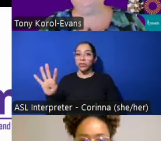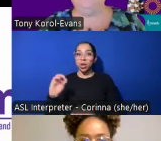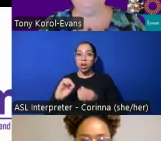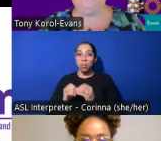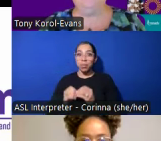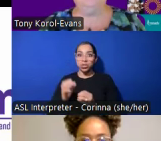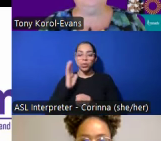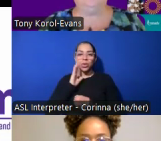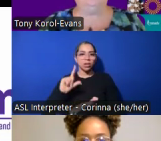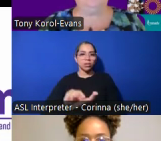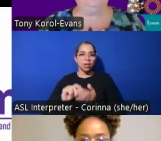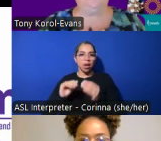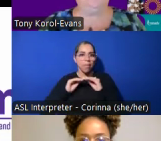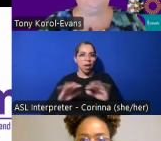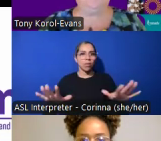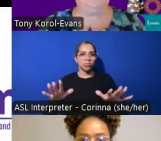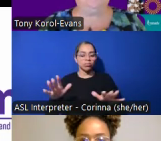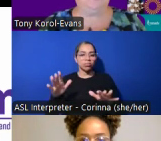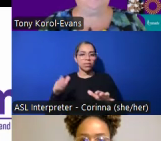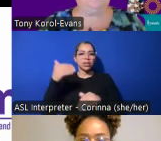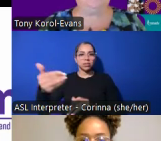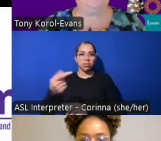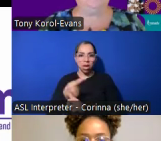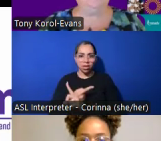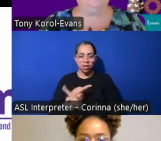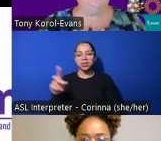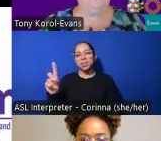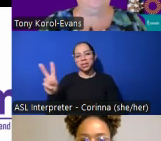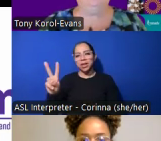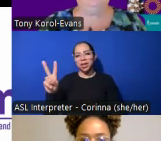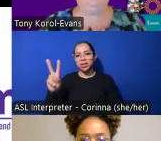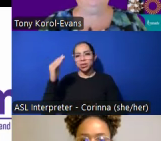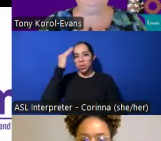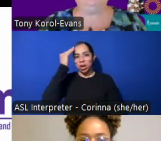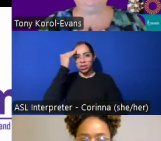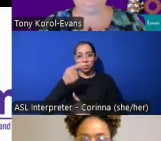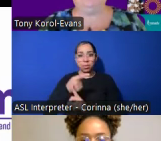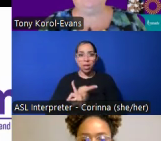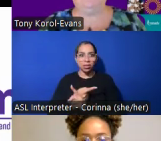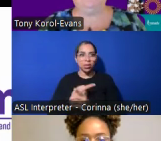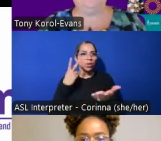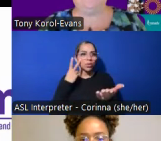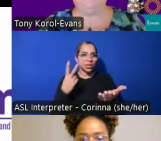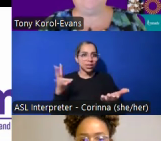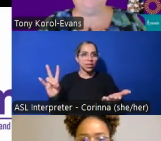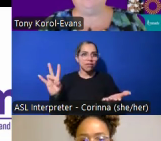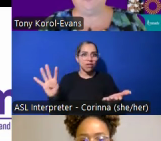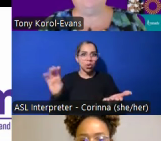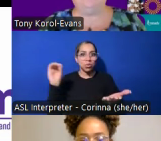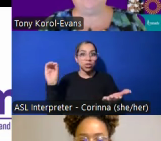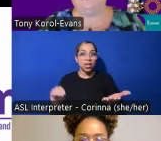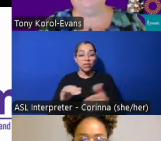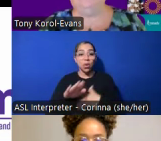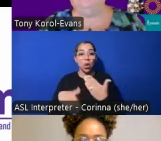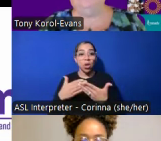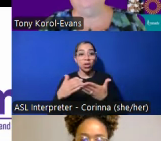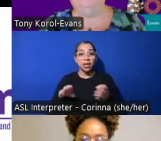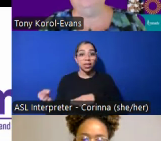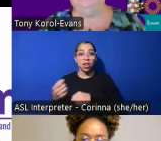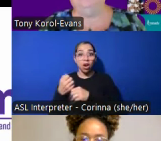next month, and Domestic Violence Awareness Month. But you can see 74% of the deaths were caused by a